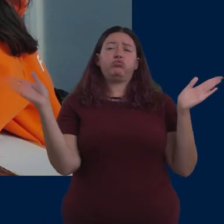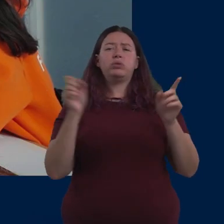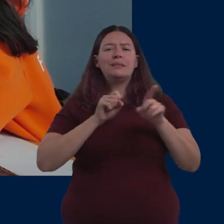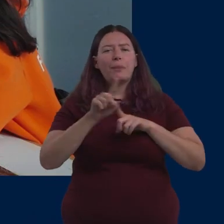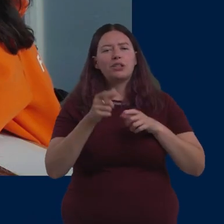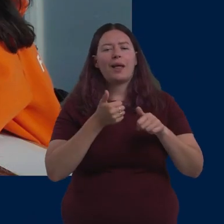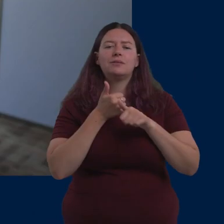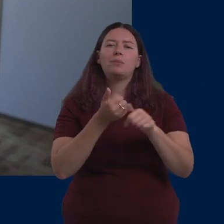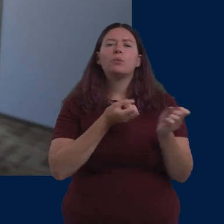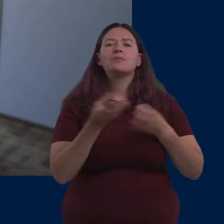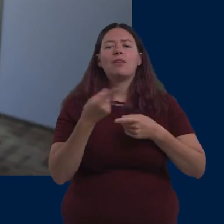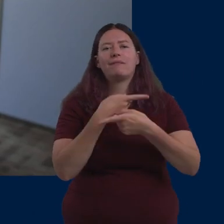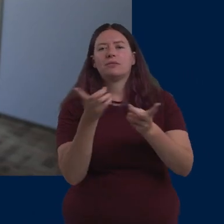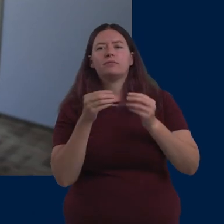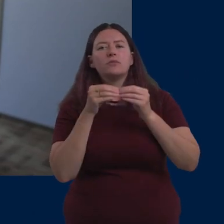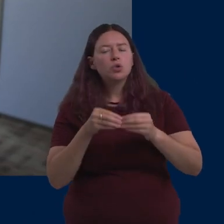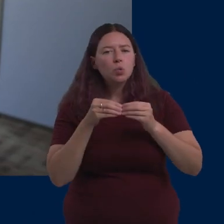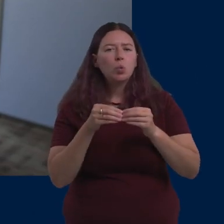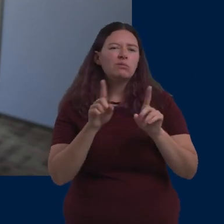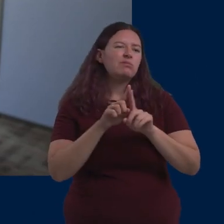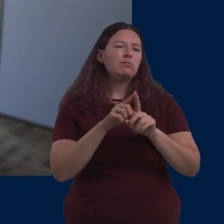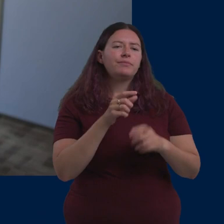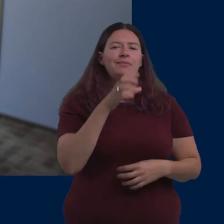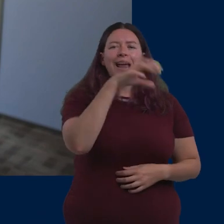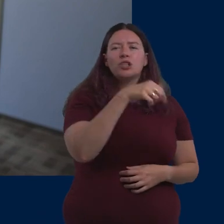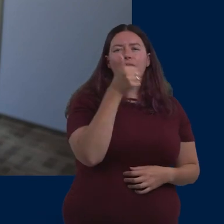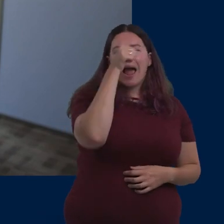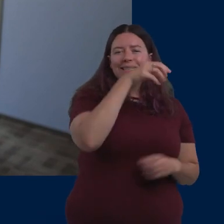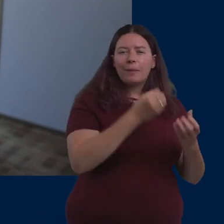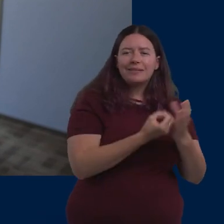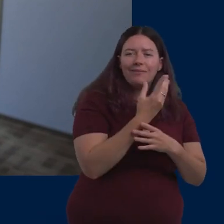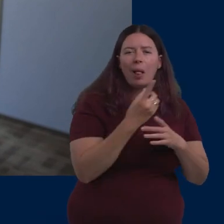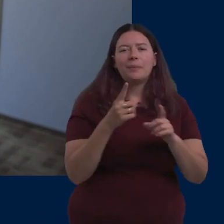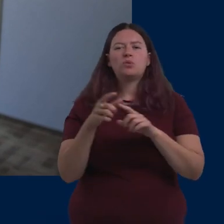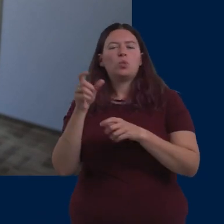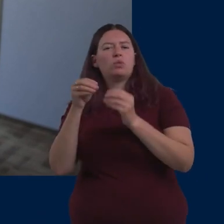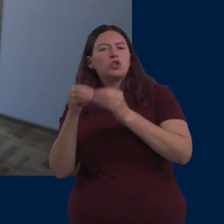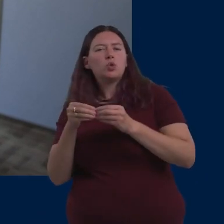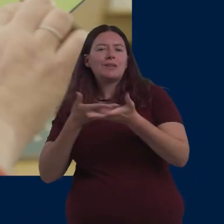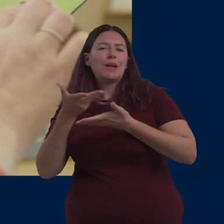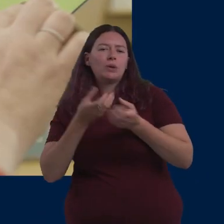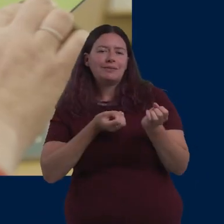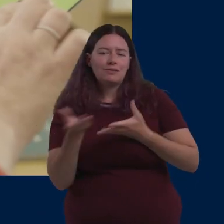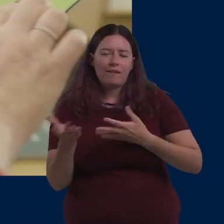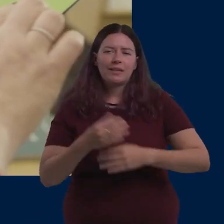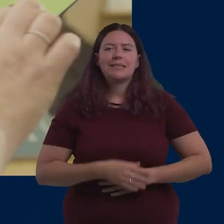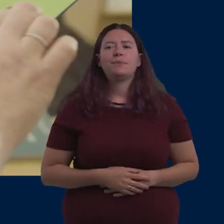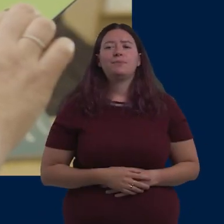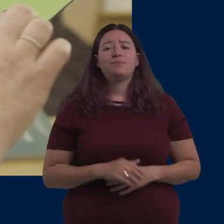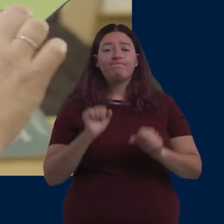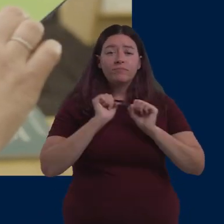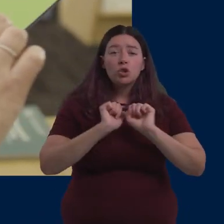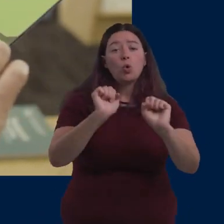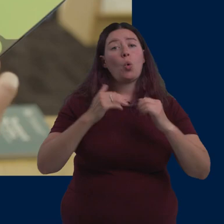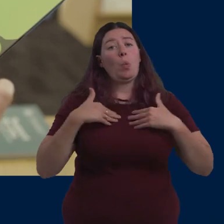support services on offer to students, from the Institute for Academic Development to student counselling services. This is all about